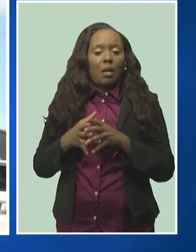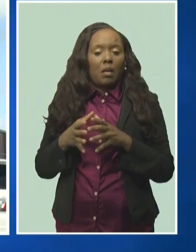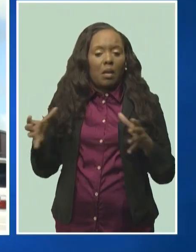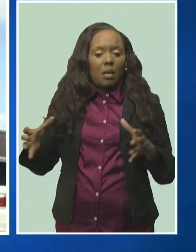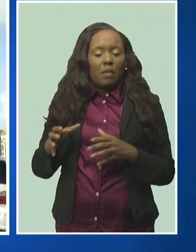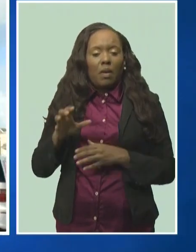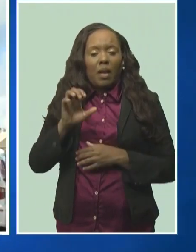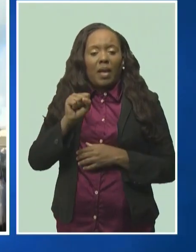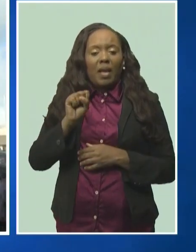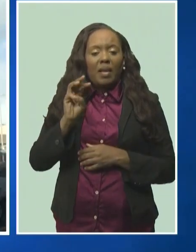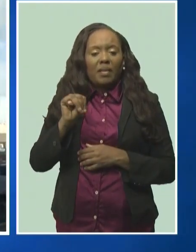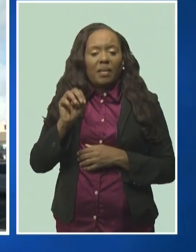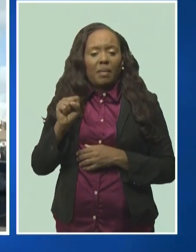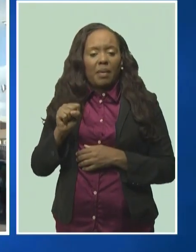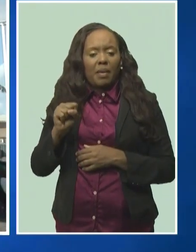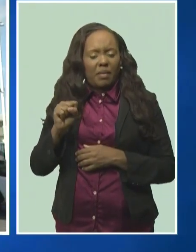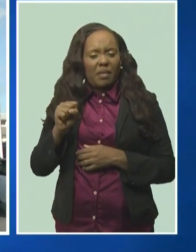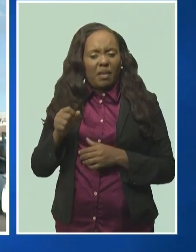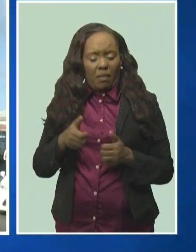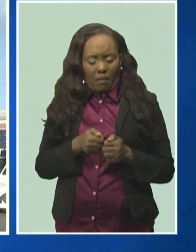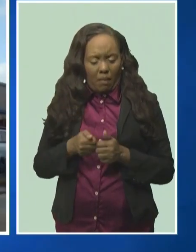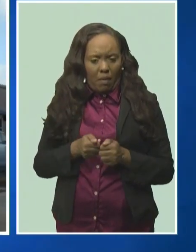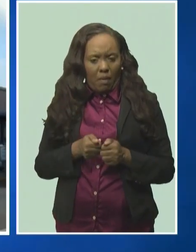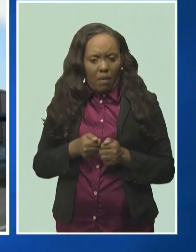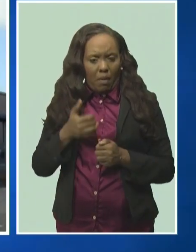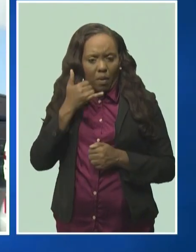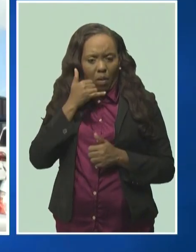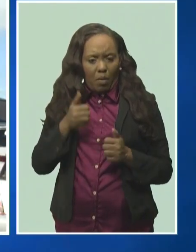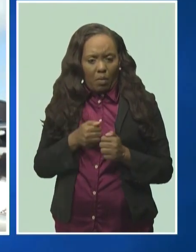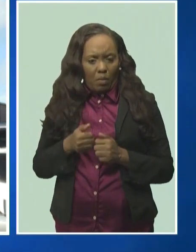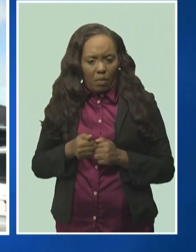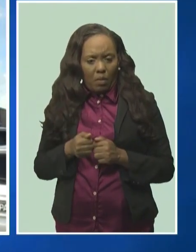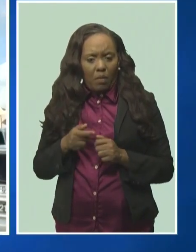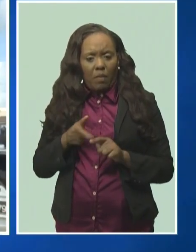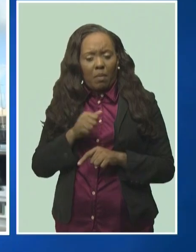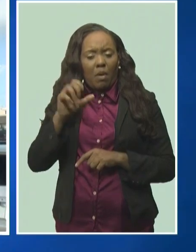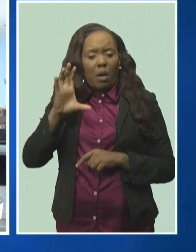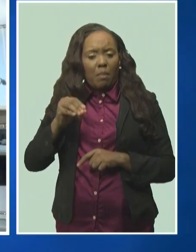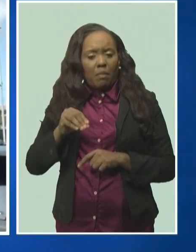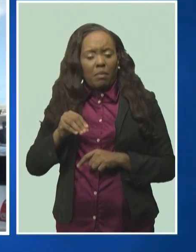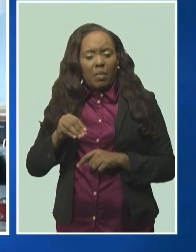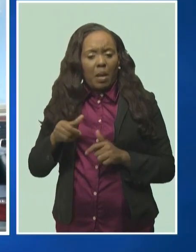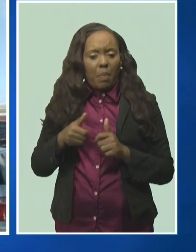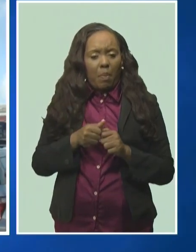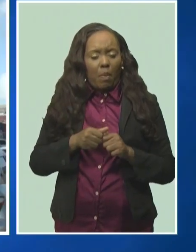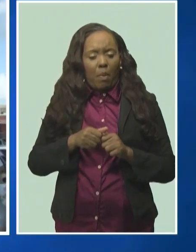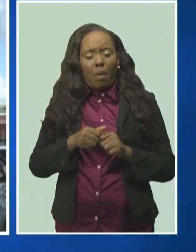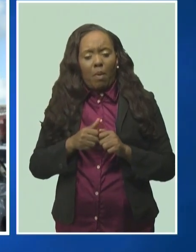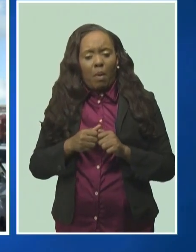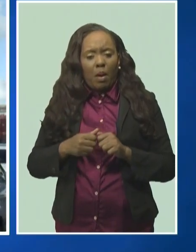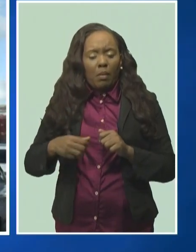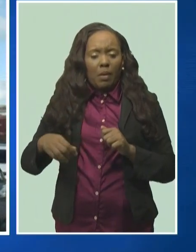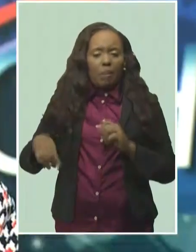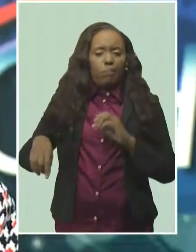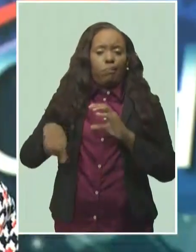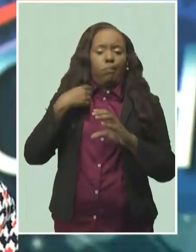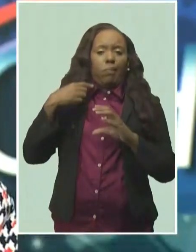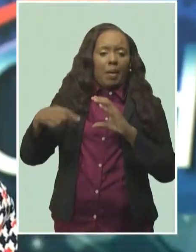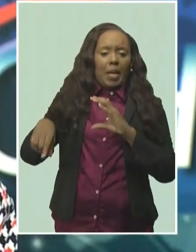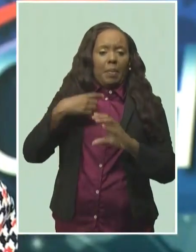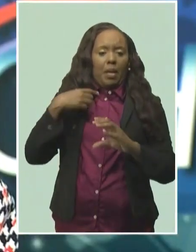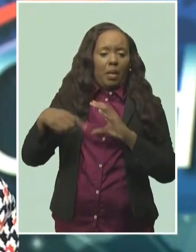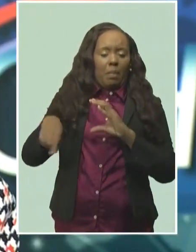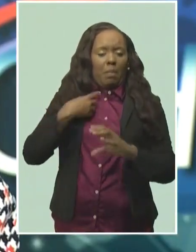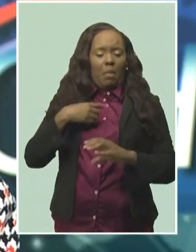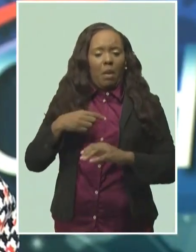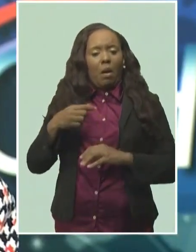as a number of unsolicited SMS messages from companies he has never heard about have appeared on his